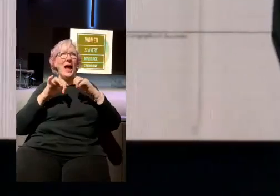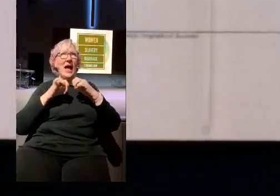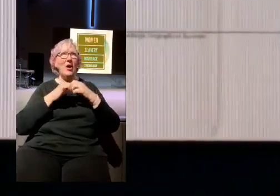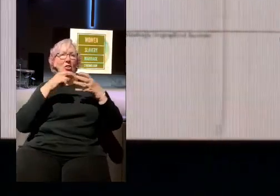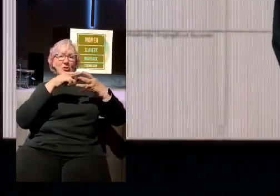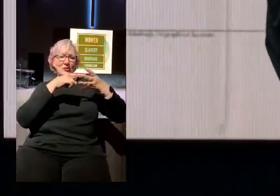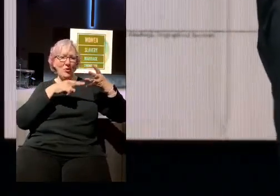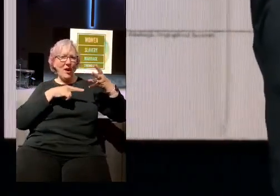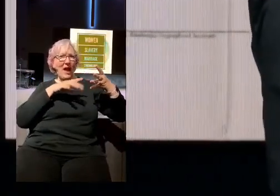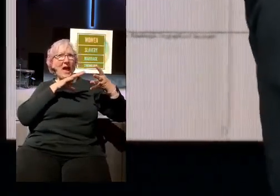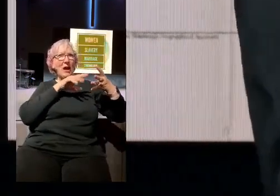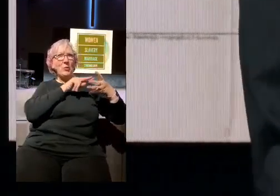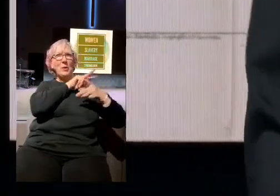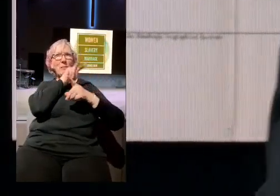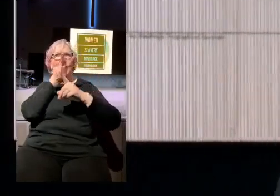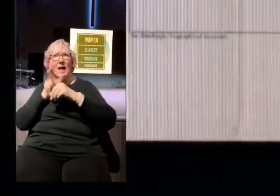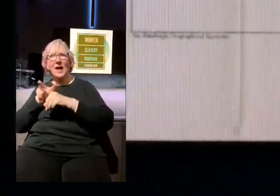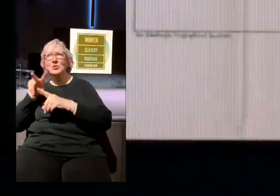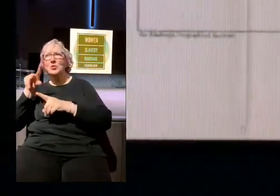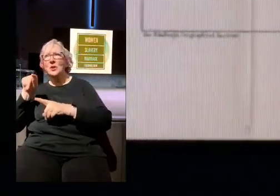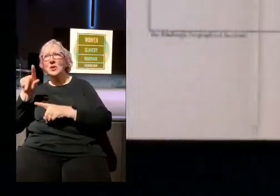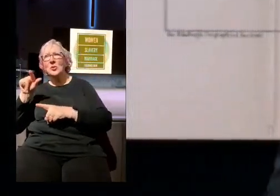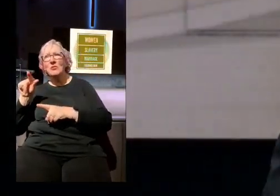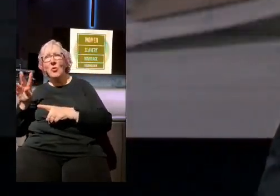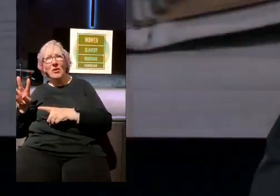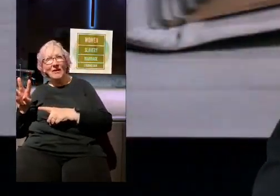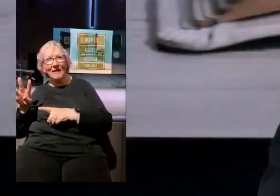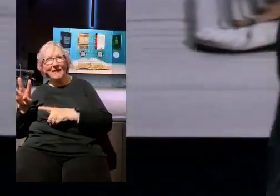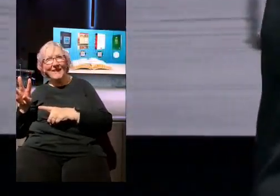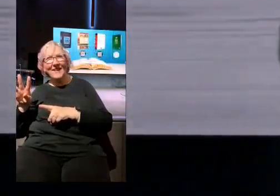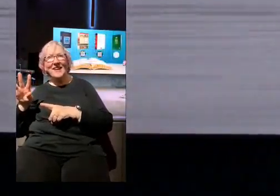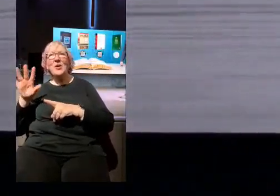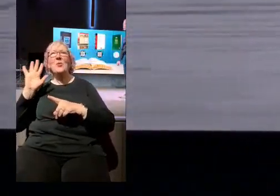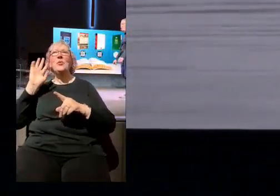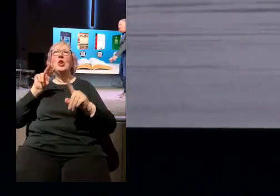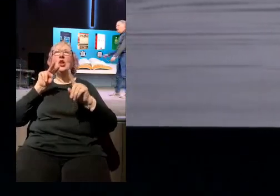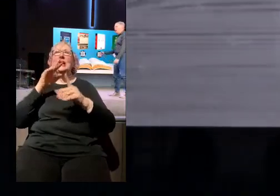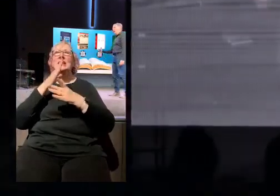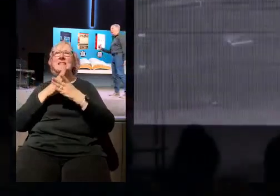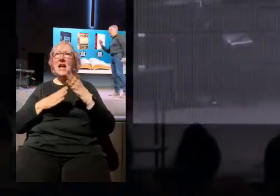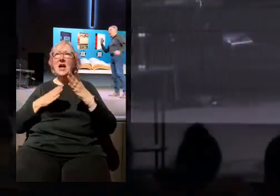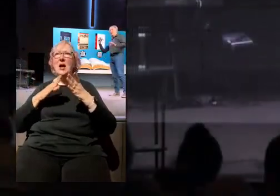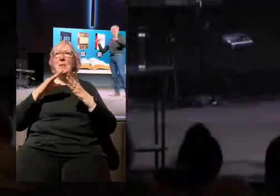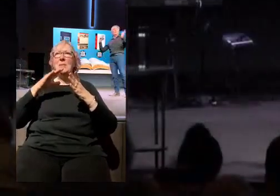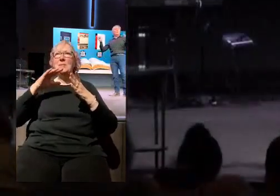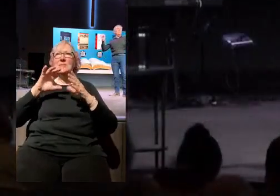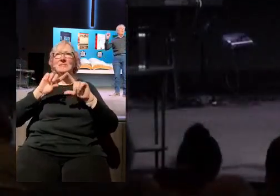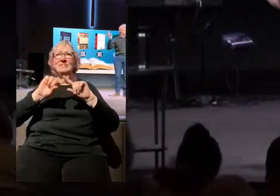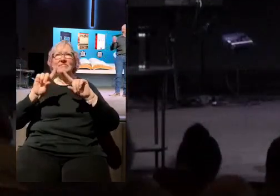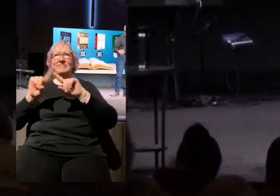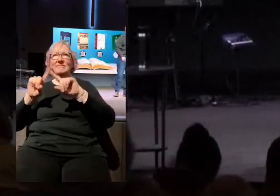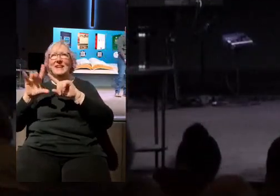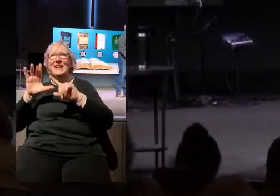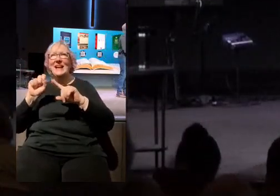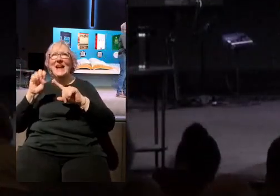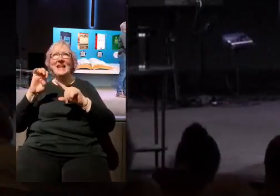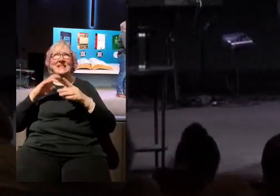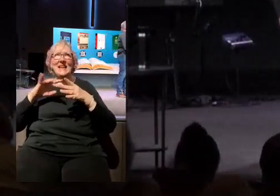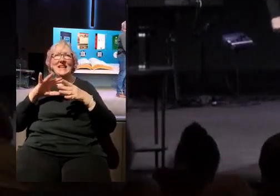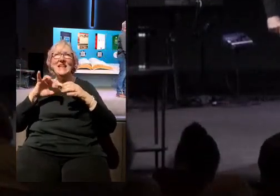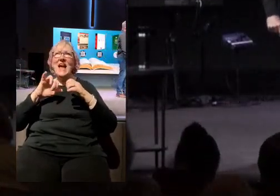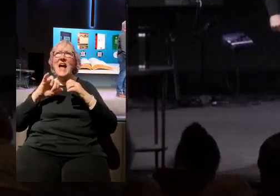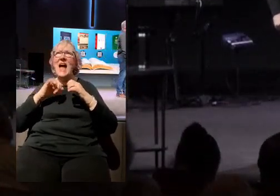it gets difficult. We're going to look at some case studies. How do I figure this whole thing out? If